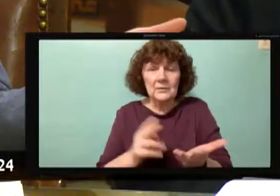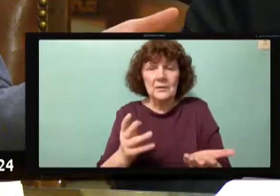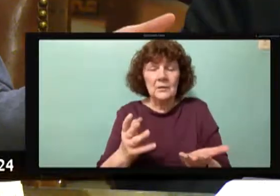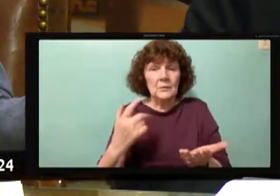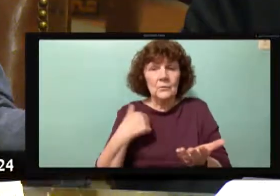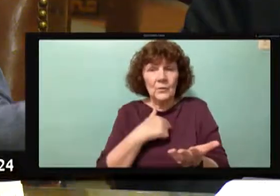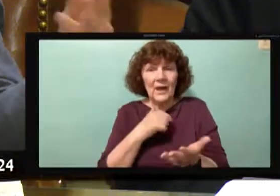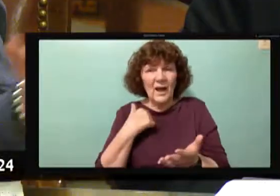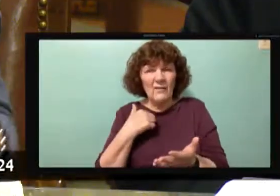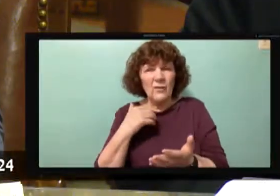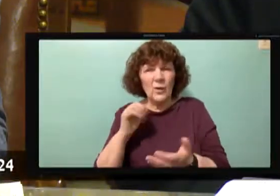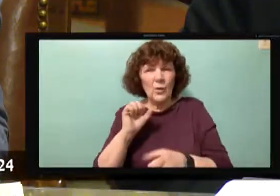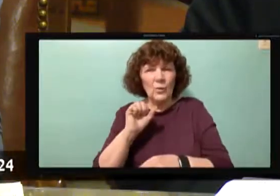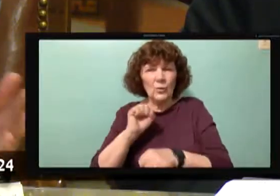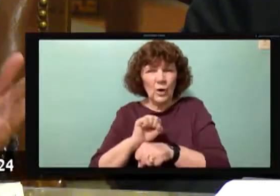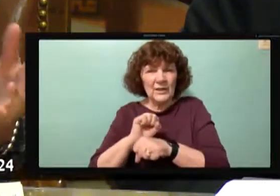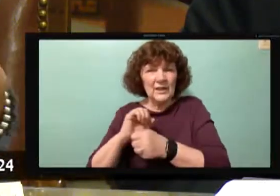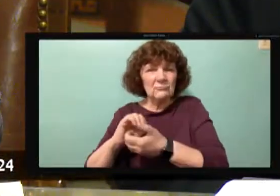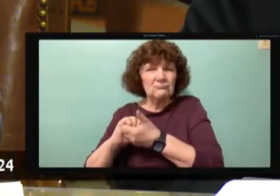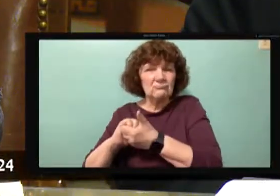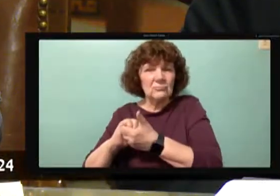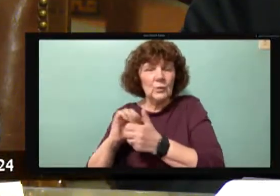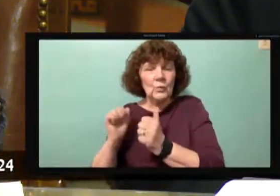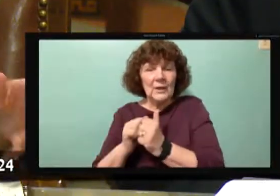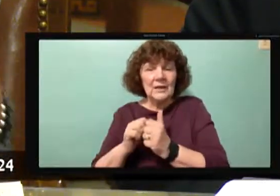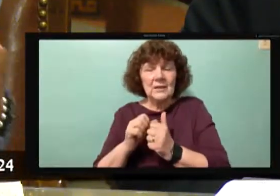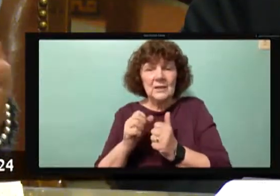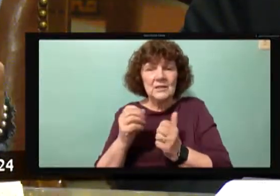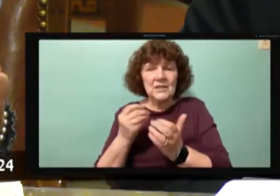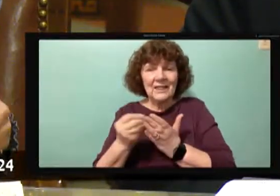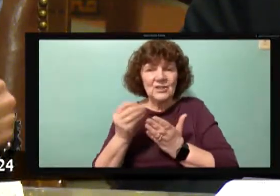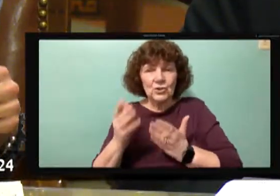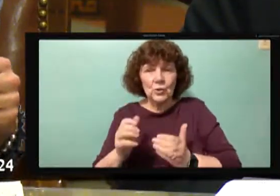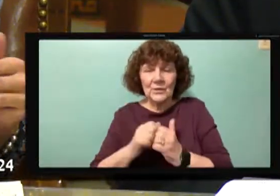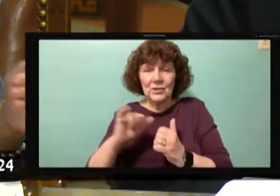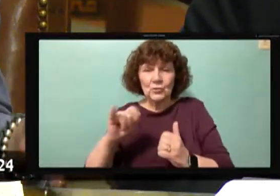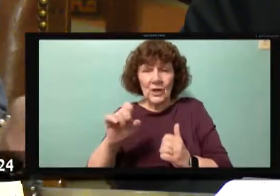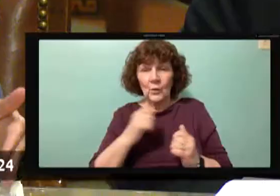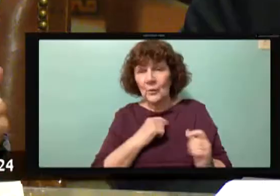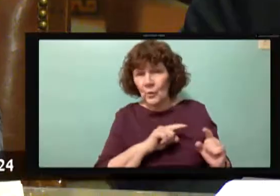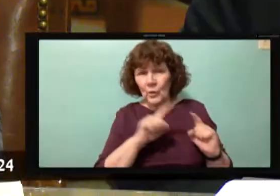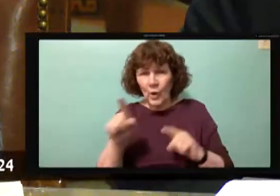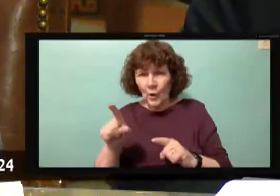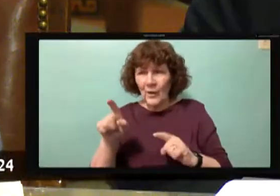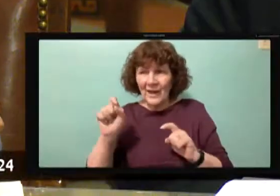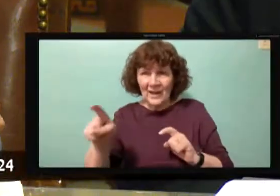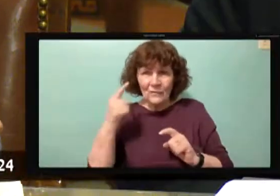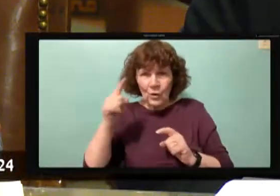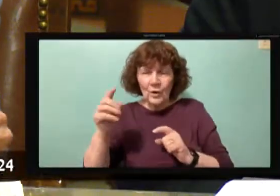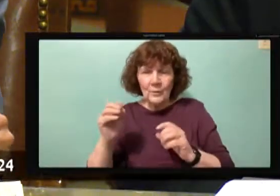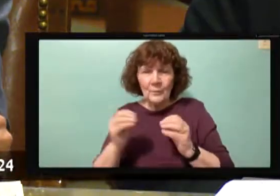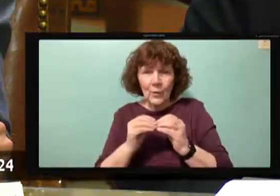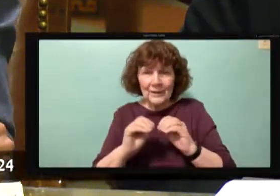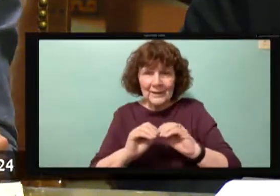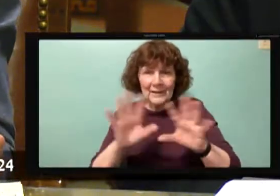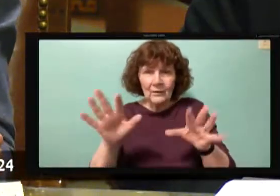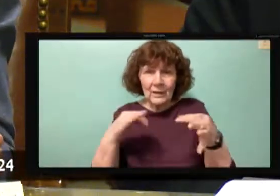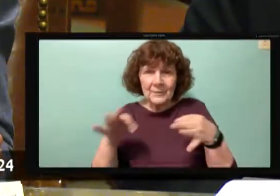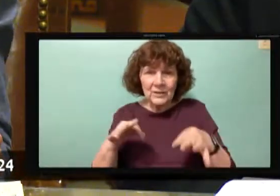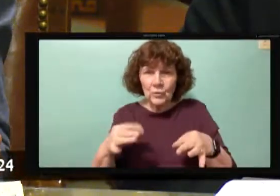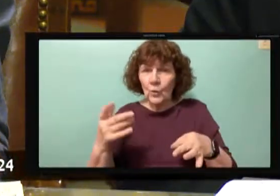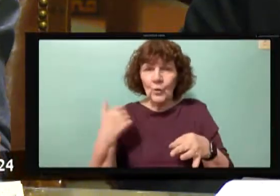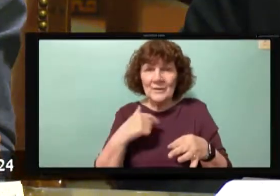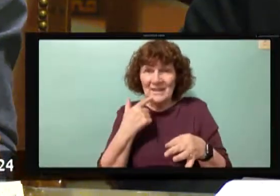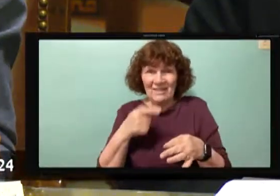with Jake, and we'll go and say, can you clarify this, or this doesn't make sense? But we don't, redline